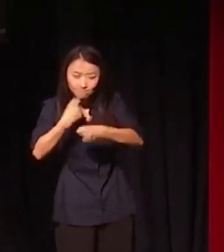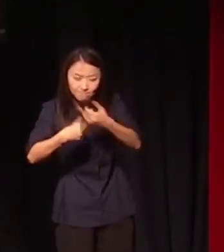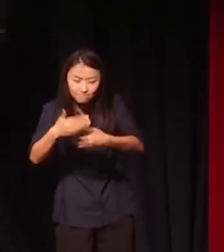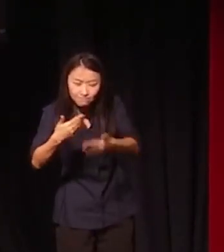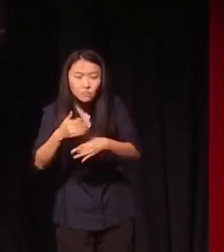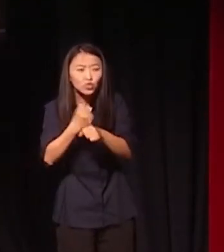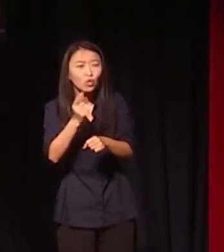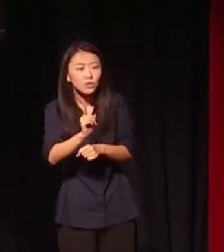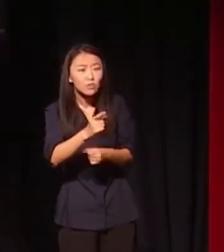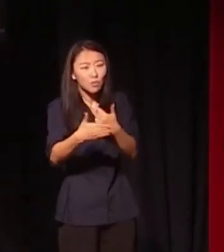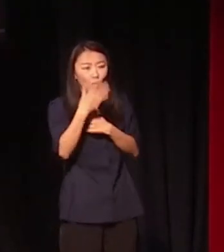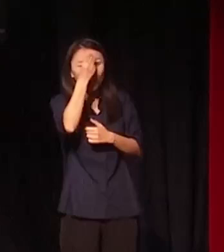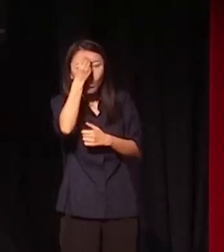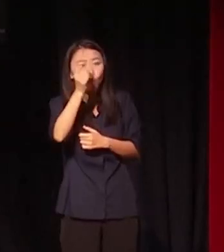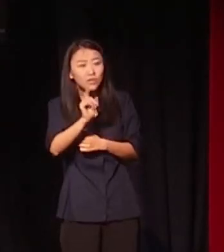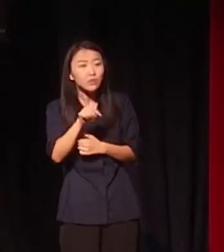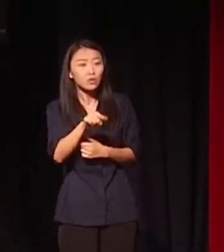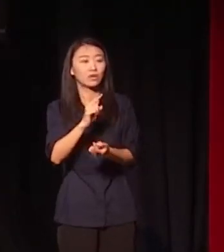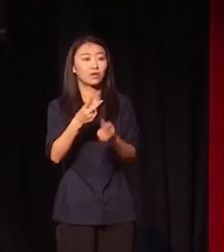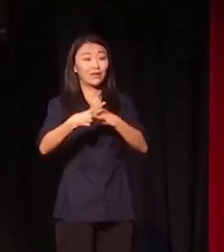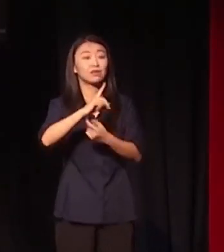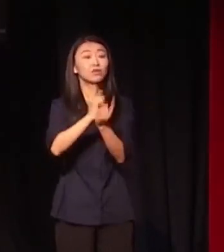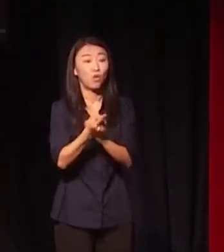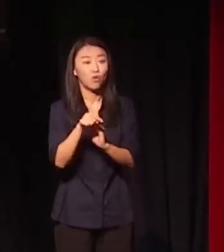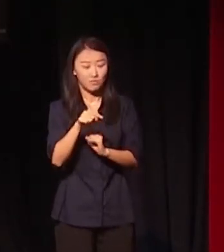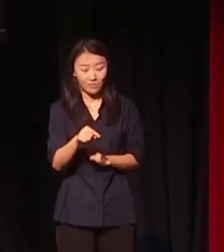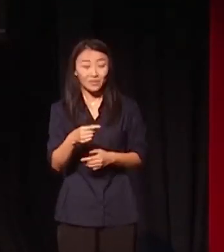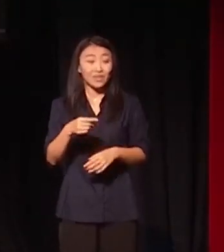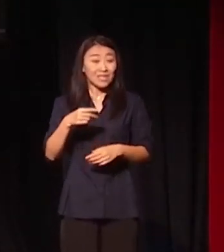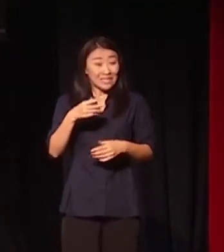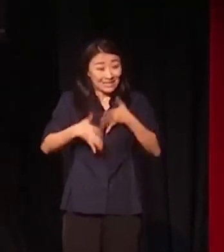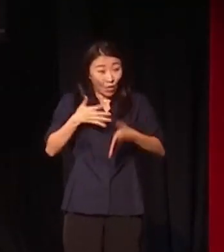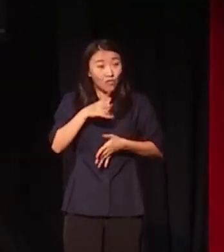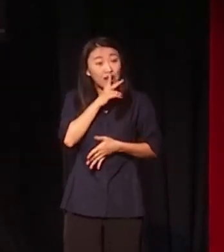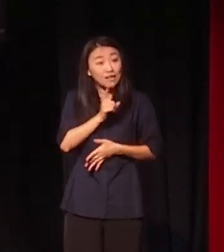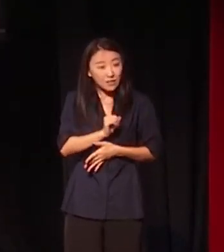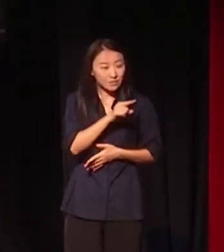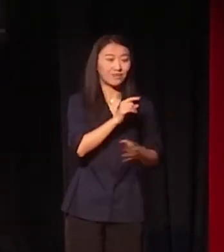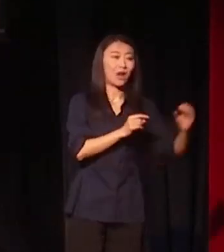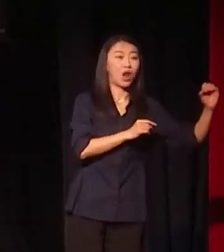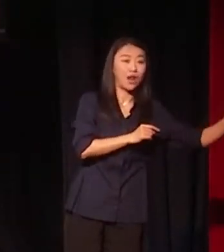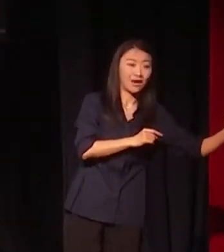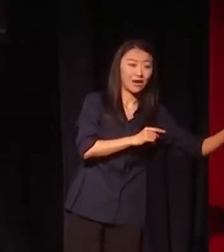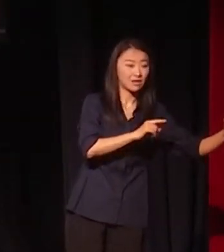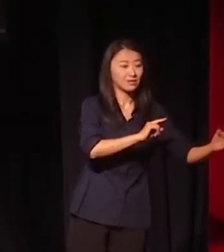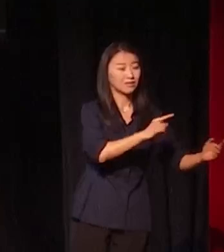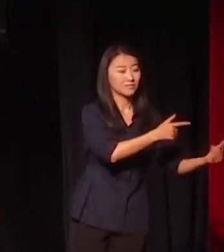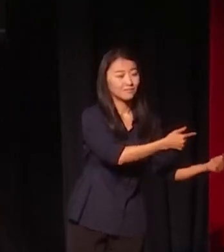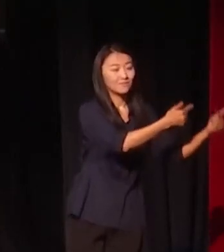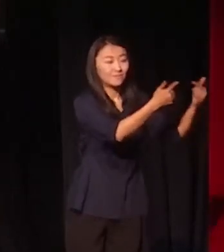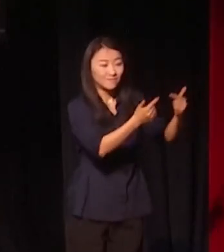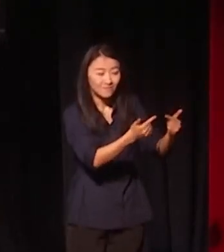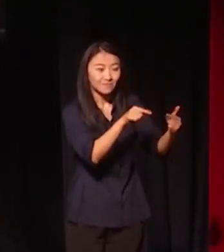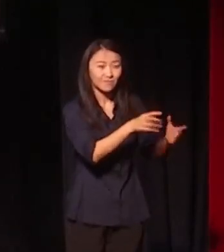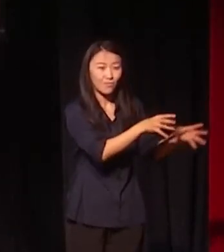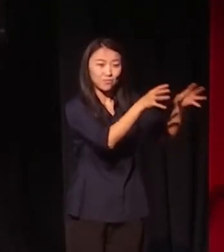say that at the moment, in sign language interpreting, we've definitely moved from generation 0 to first generation, and we are starting to also move